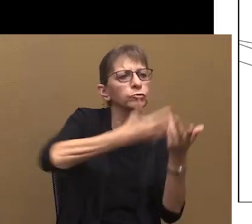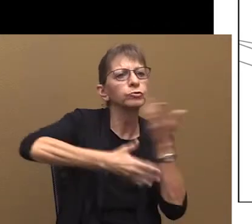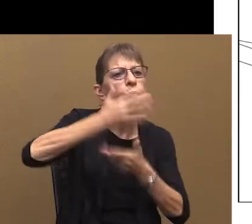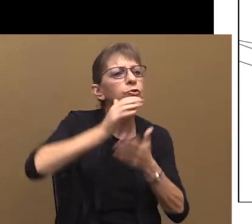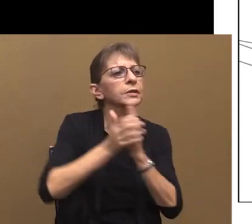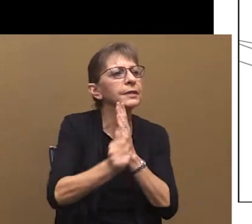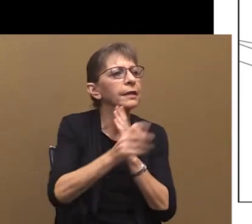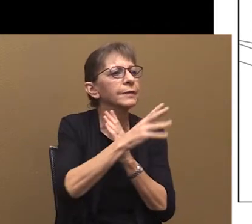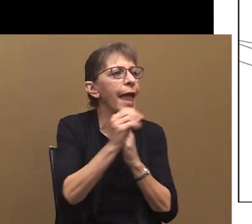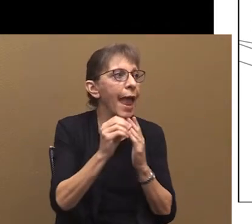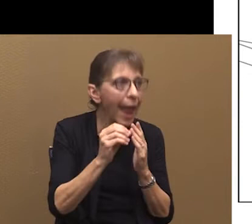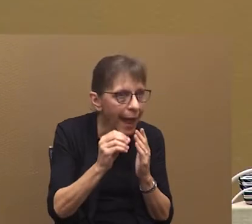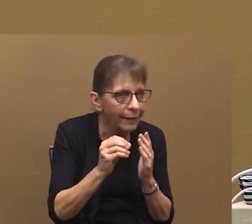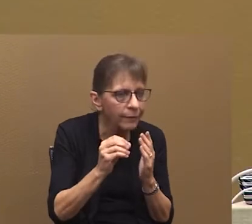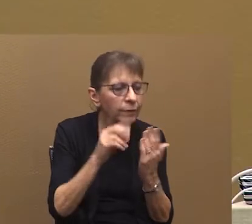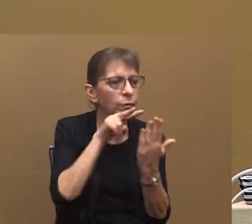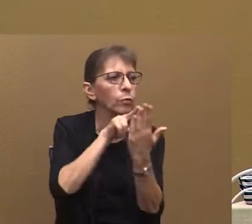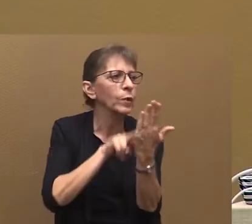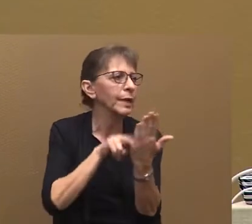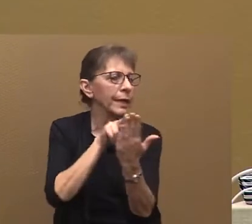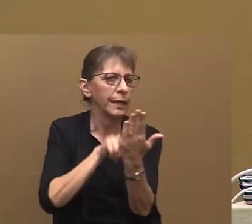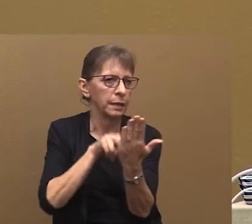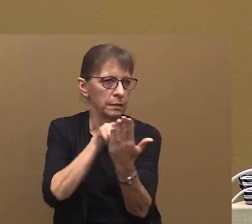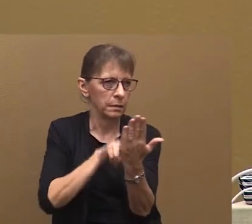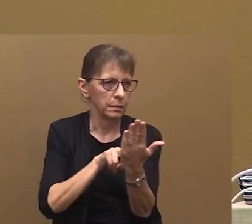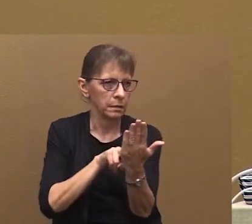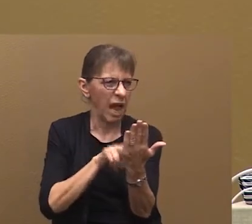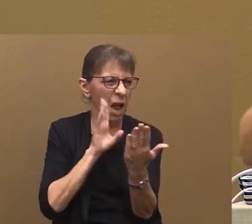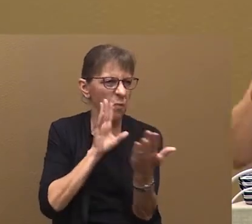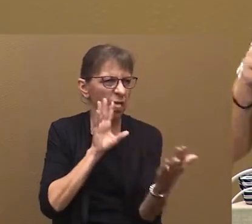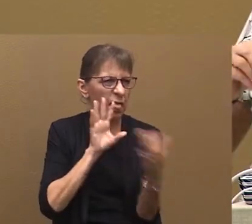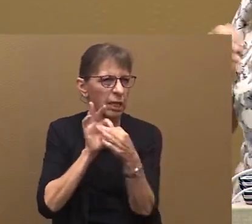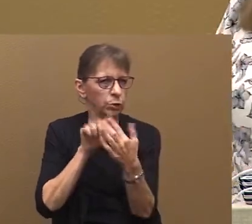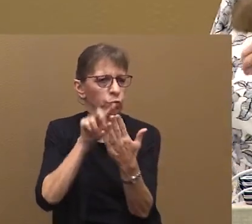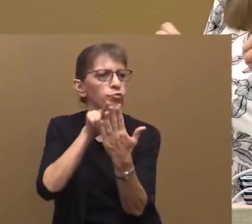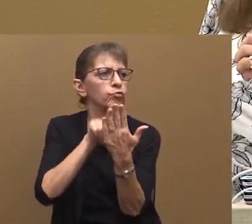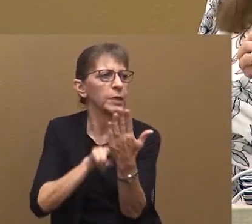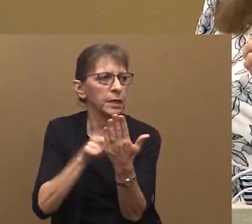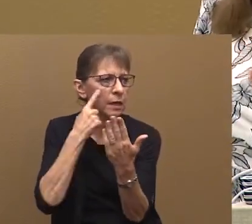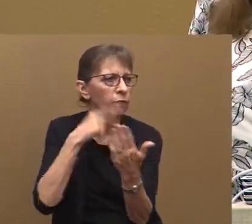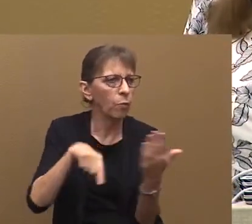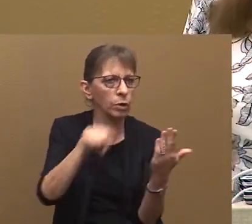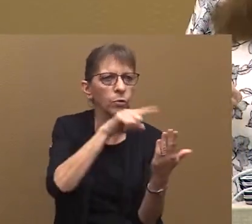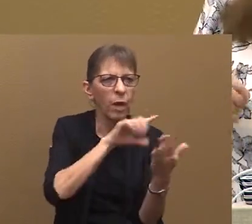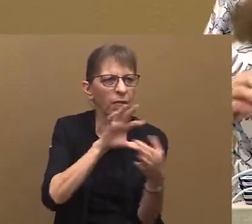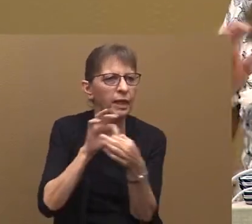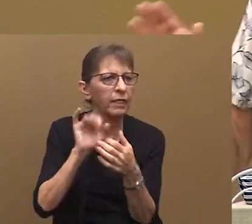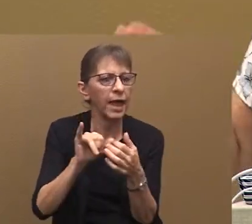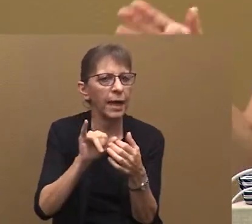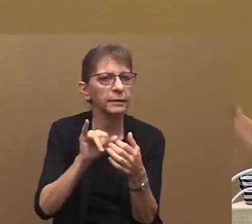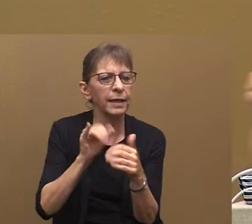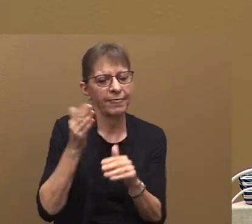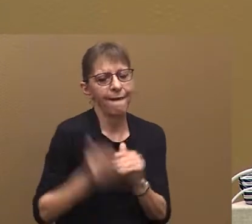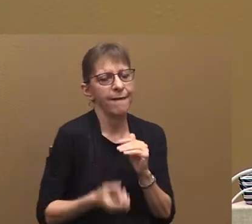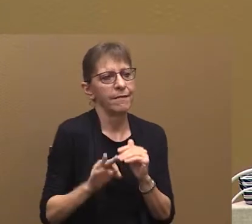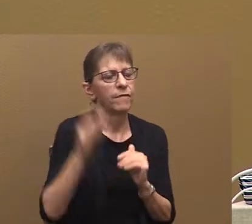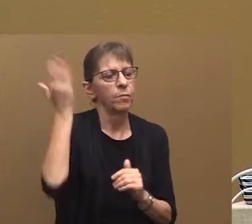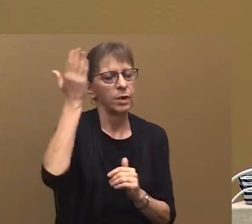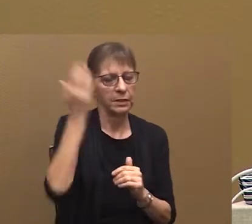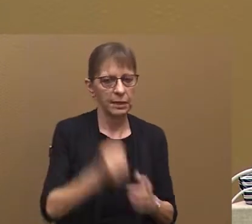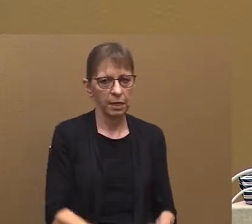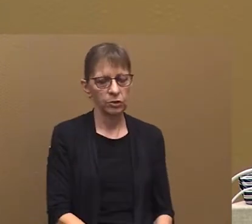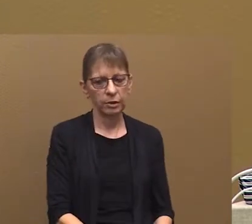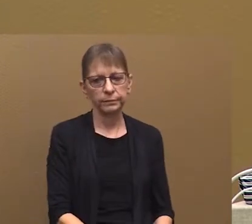but also reading. And I'm going to make that link to reading for you at the end